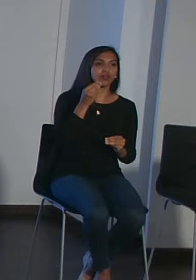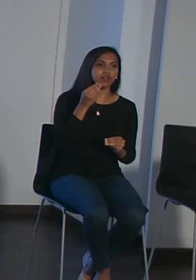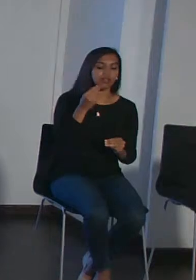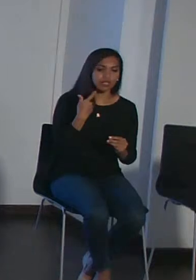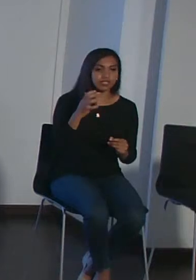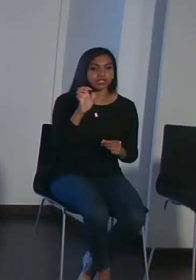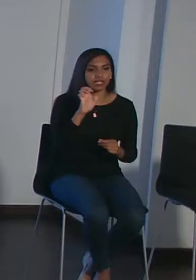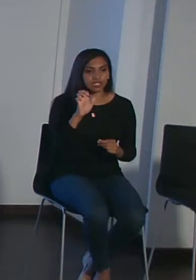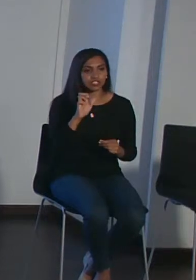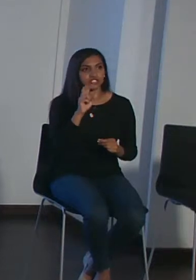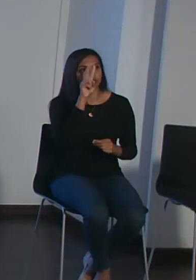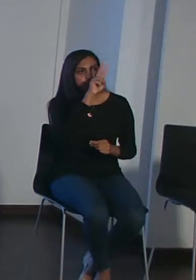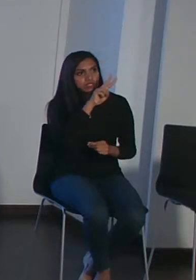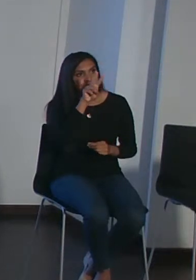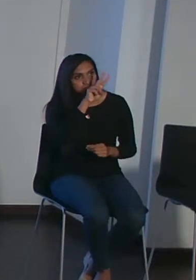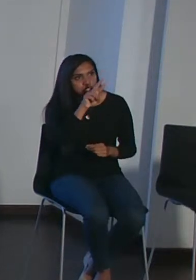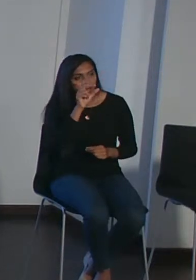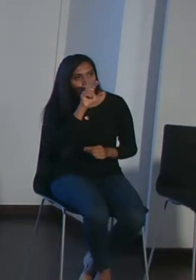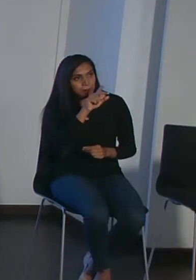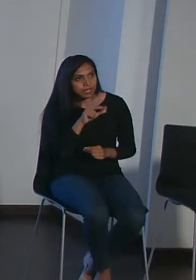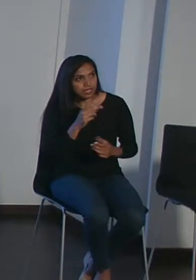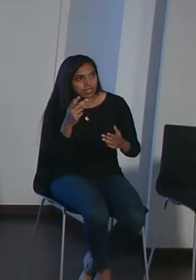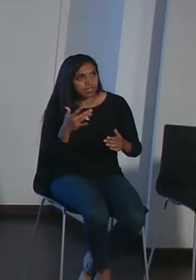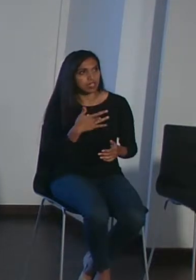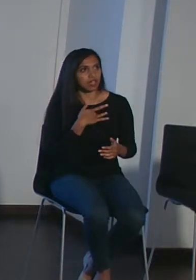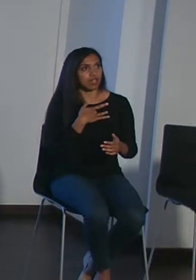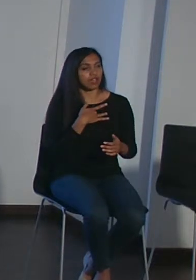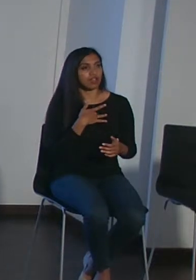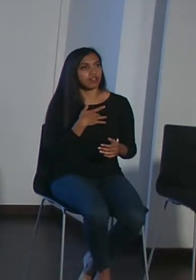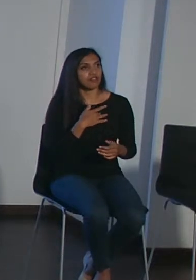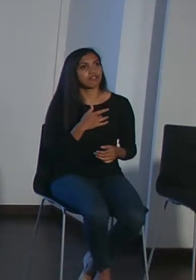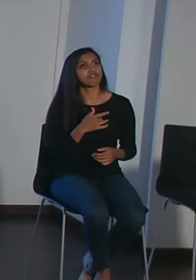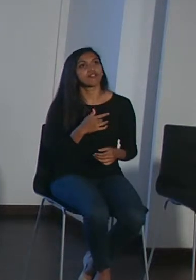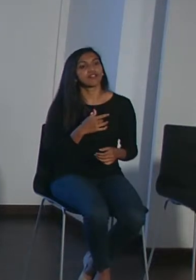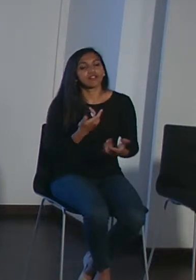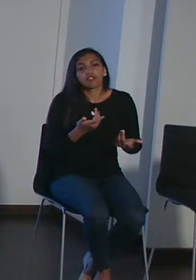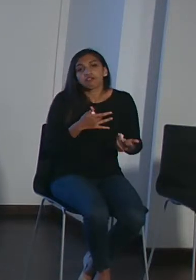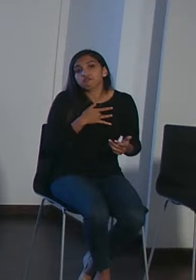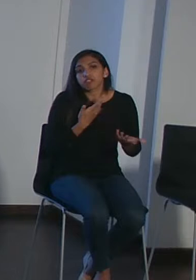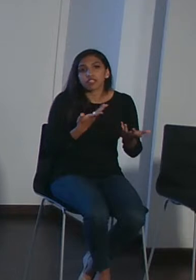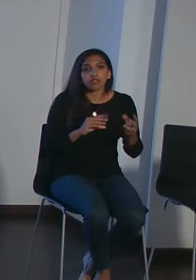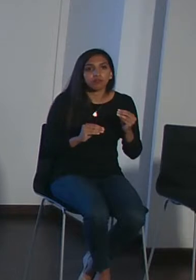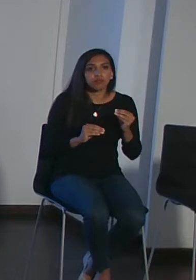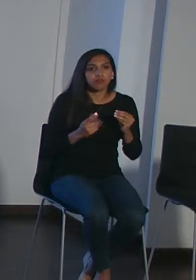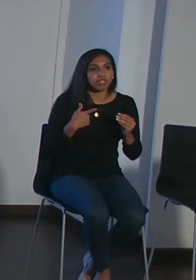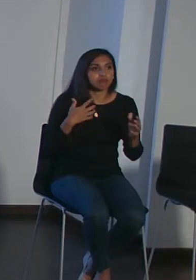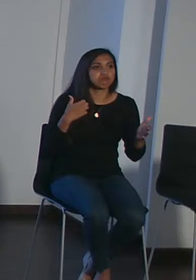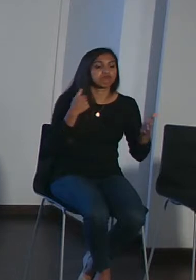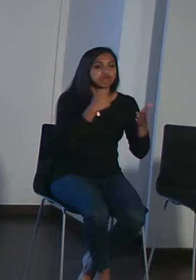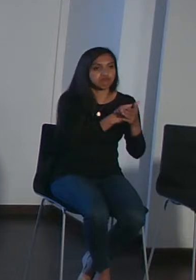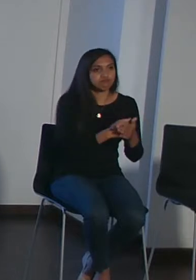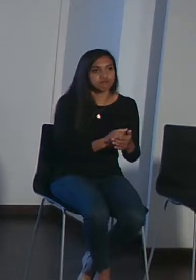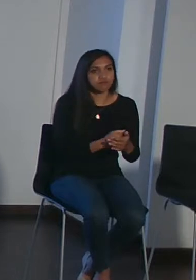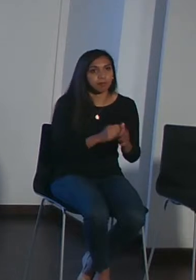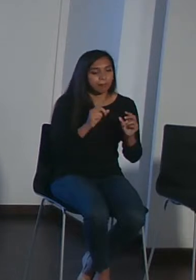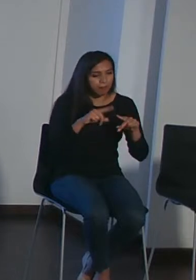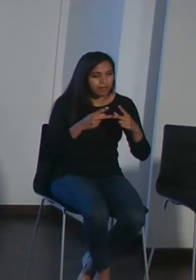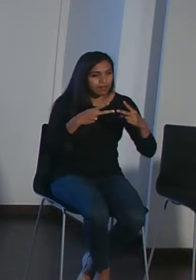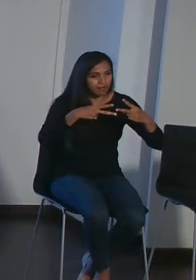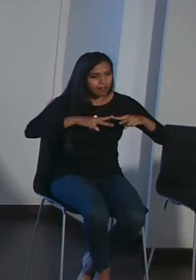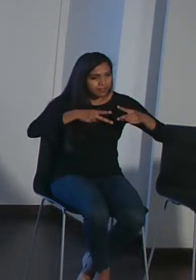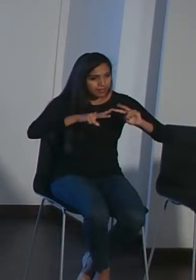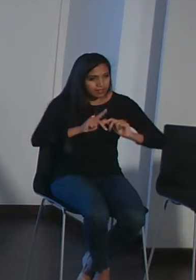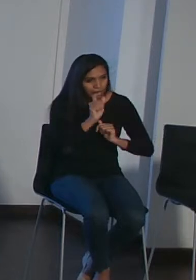English, that means we've accomplished something right. But it's very, very difficult.